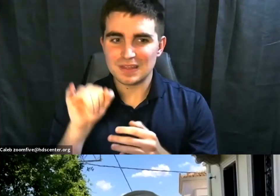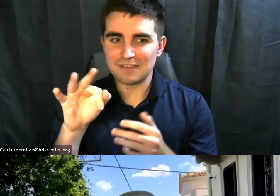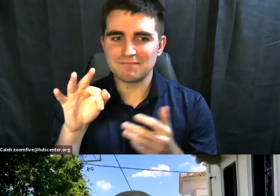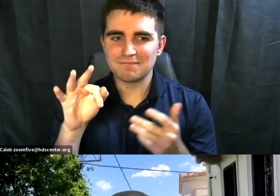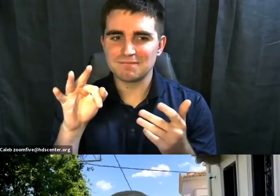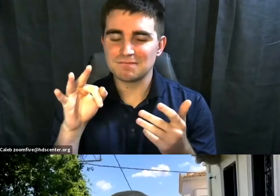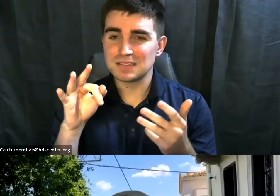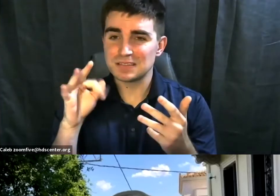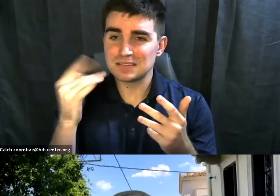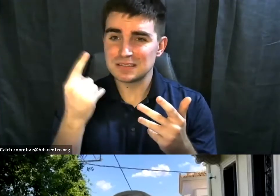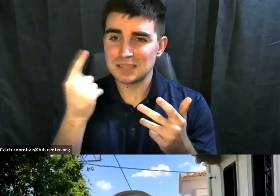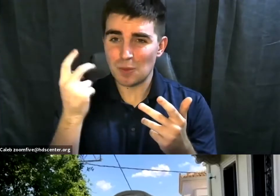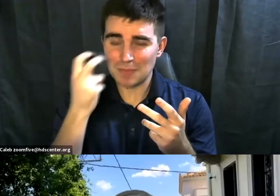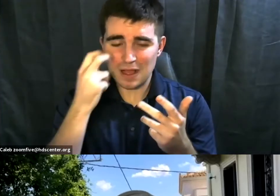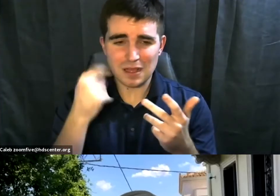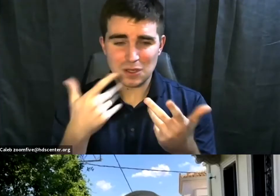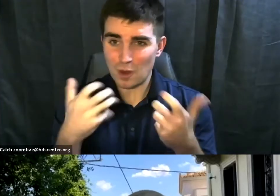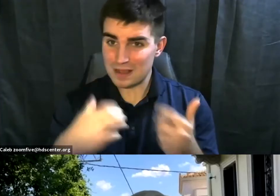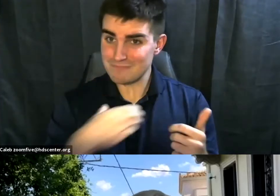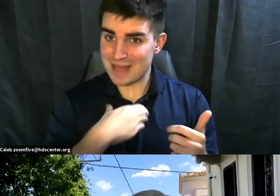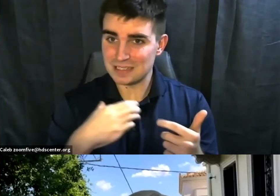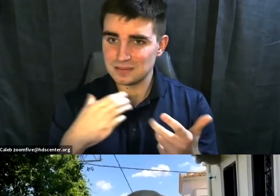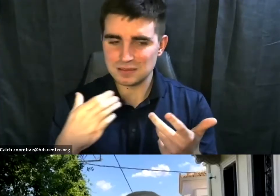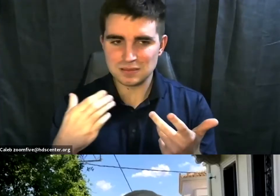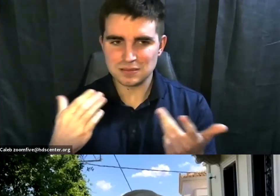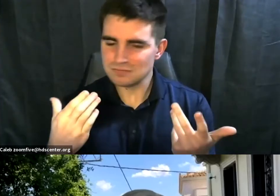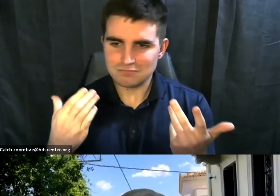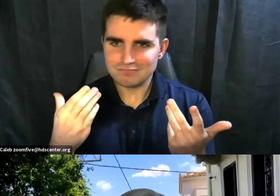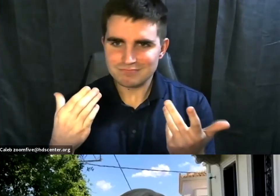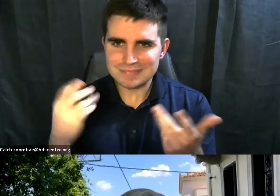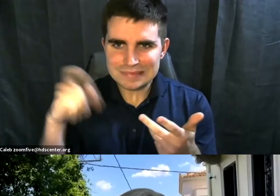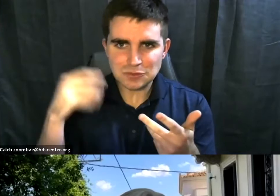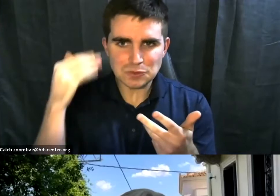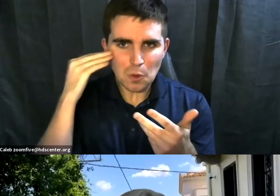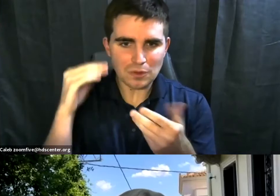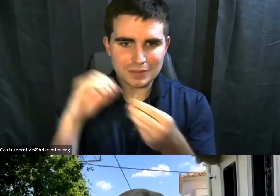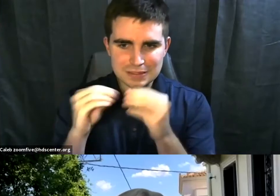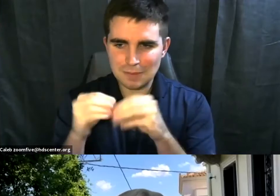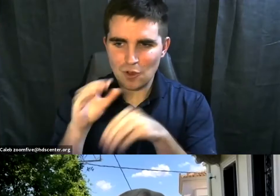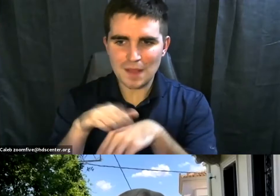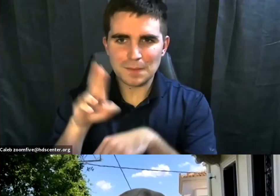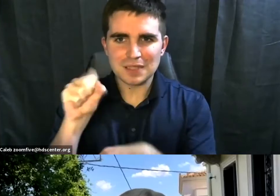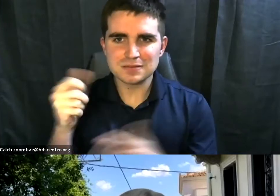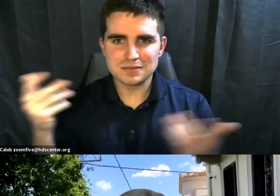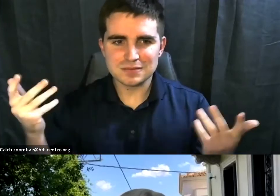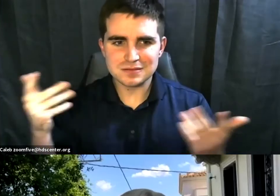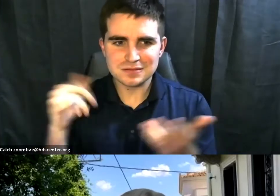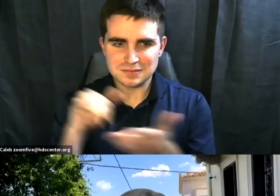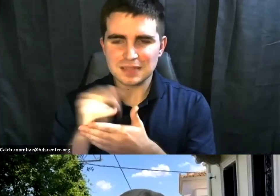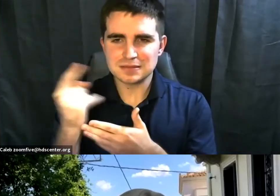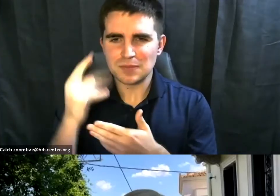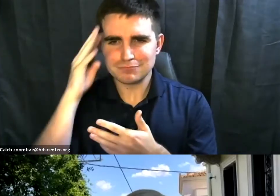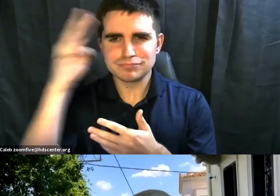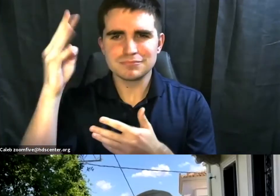a complaint on a bus or a bus driver, the person needs to know the number of the bus, and that's something we came up with much